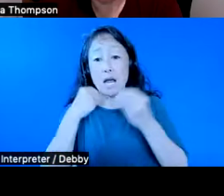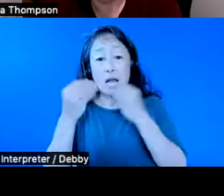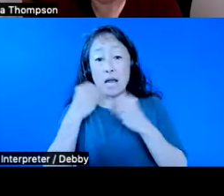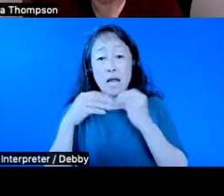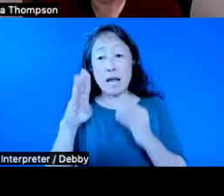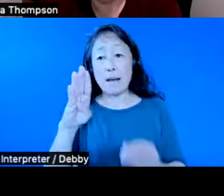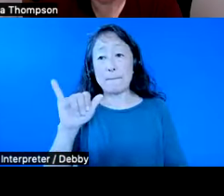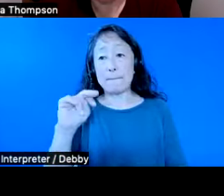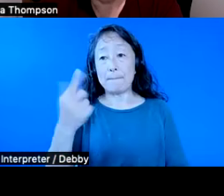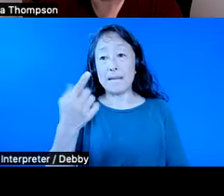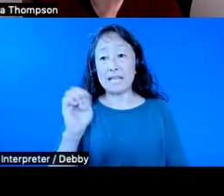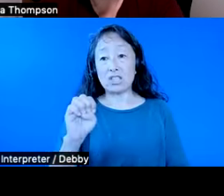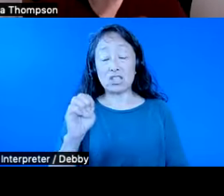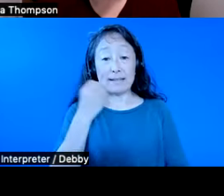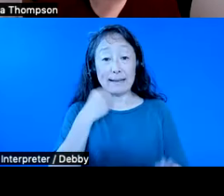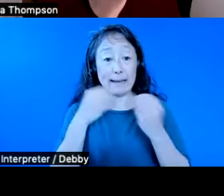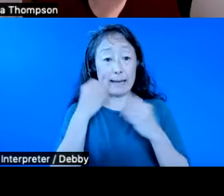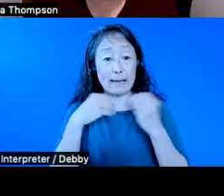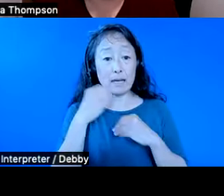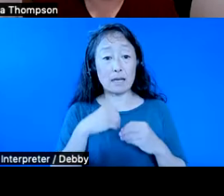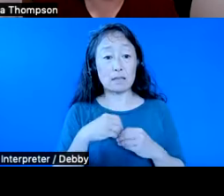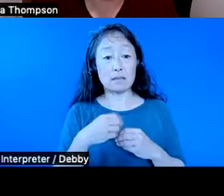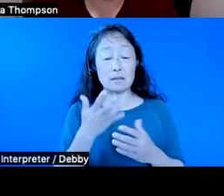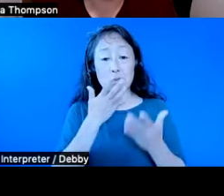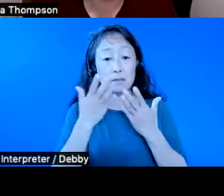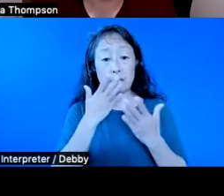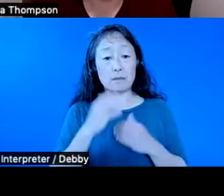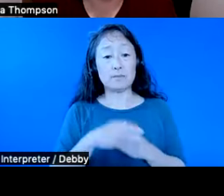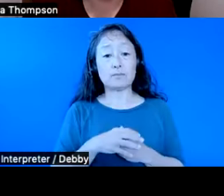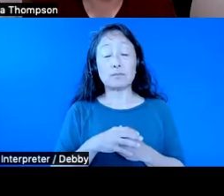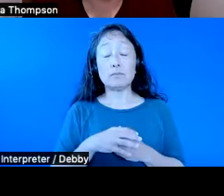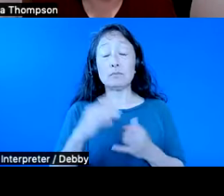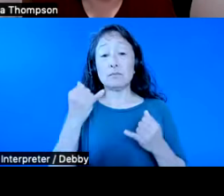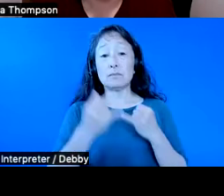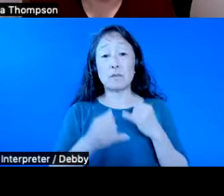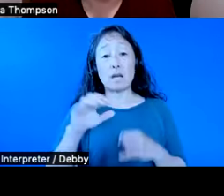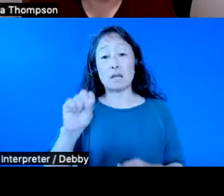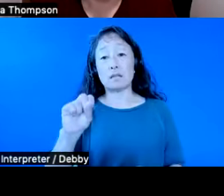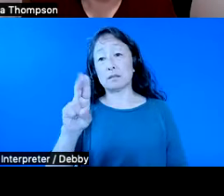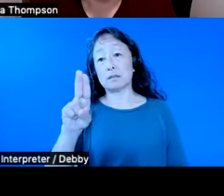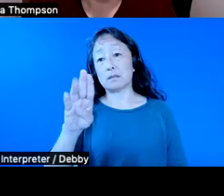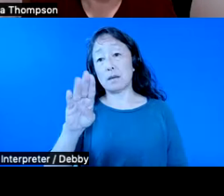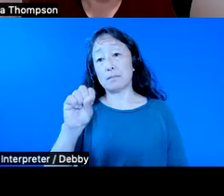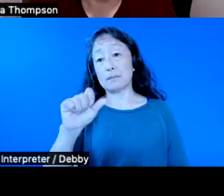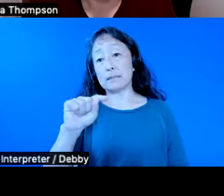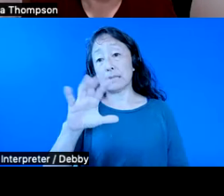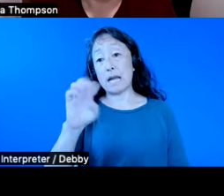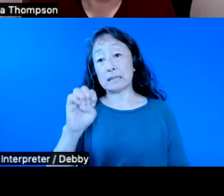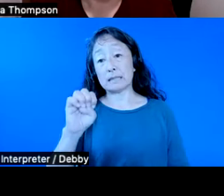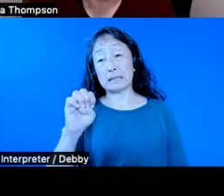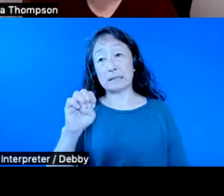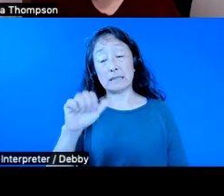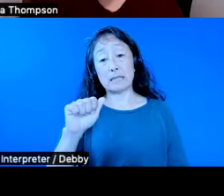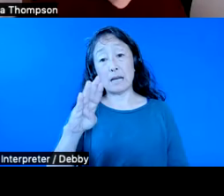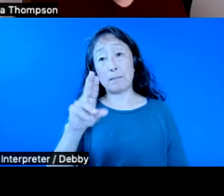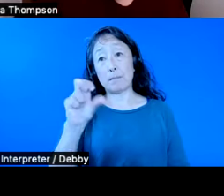substance abuse. So these are ways that people can harm themselves. Yeah, I just have to share this.